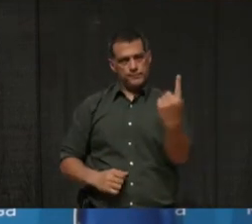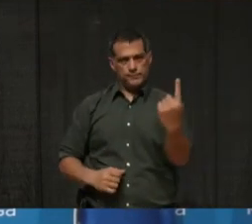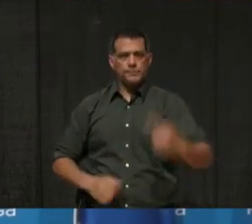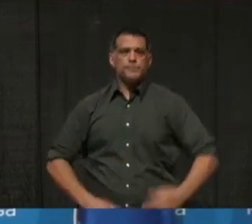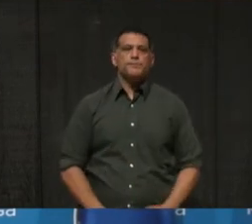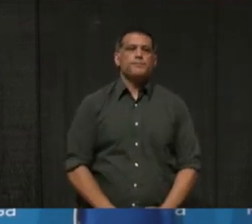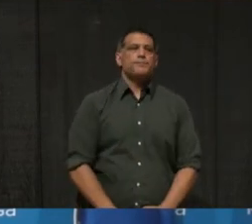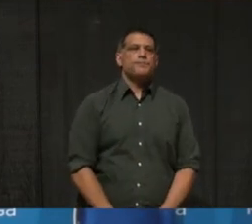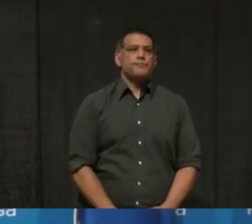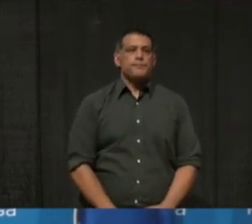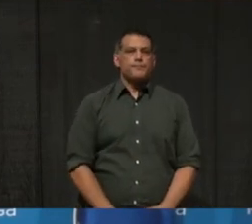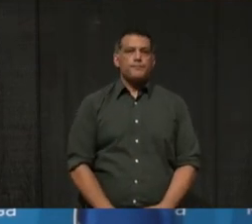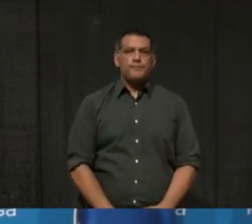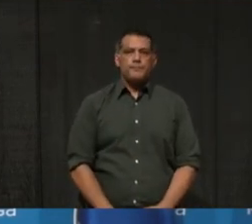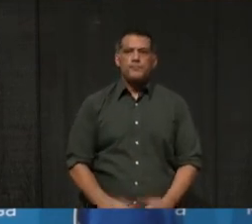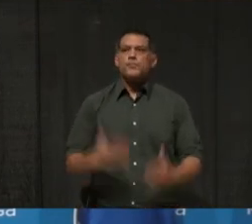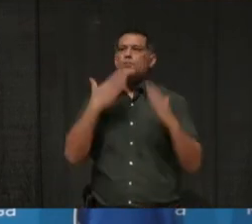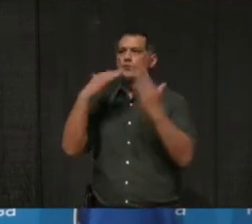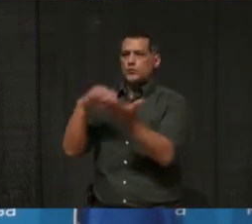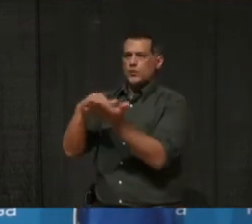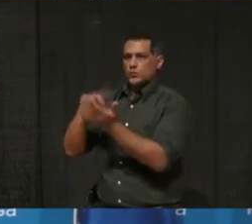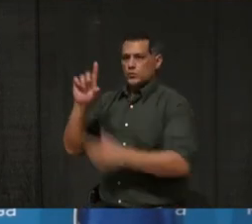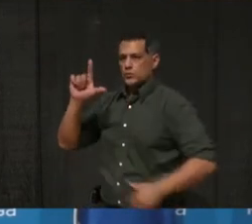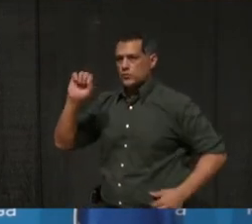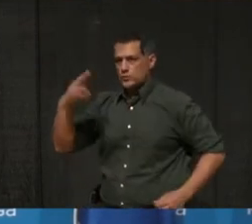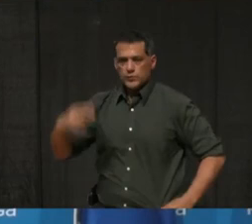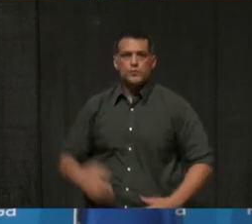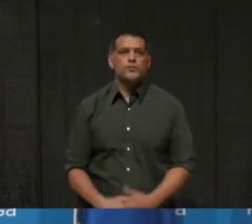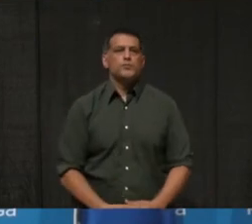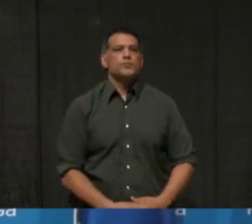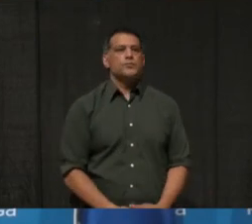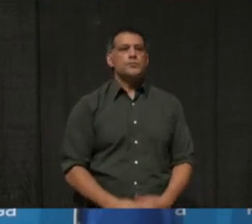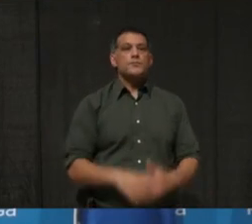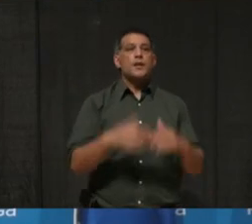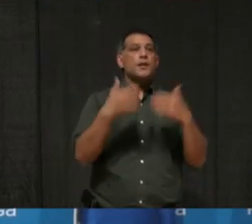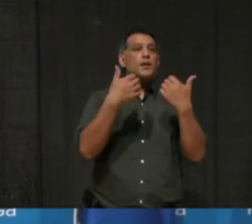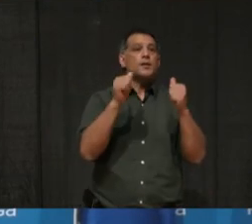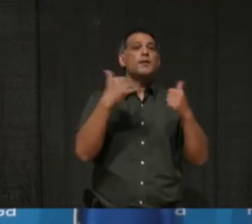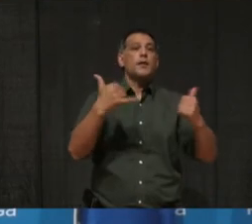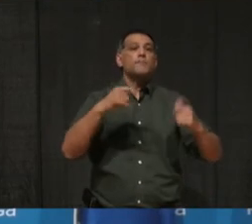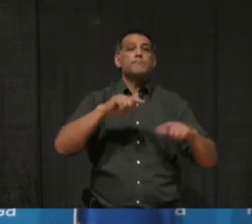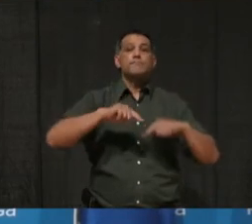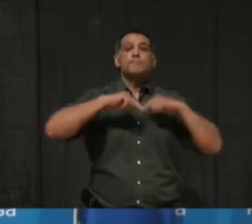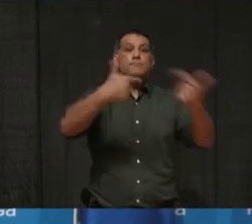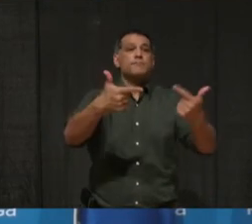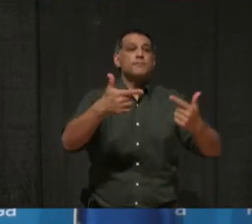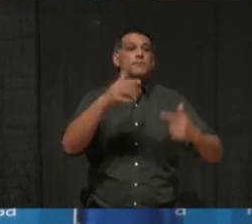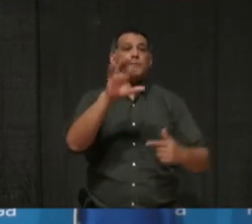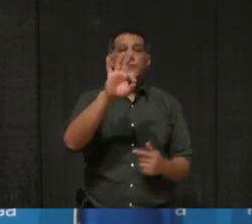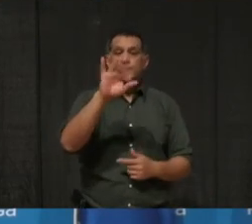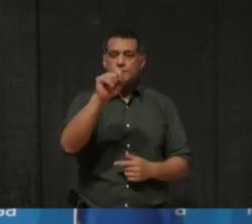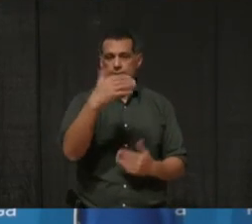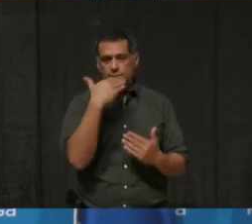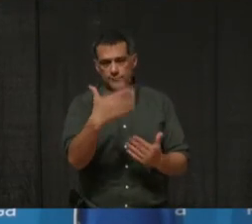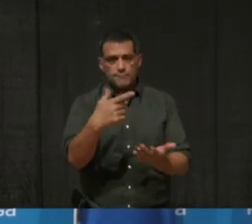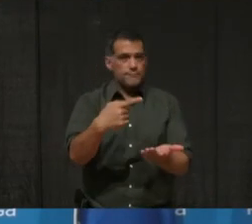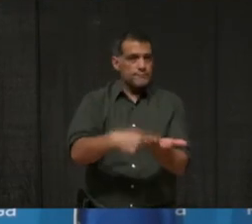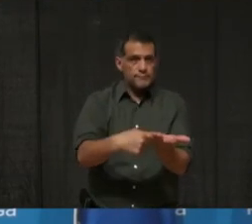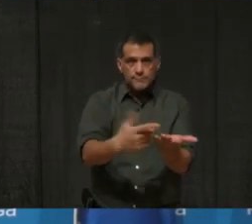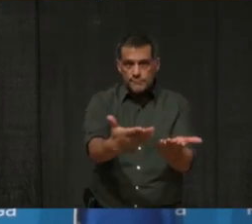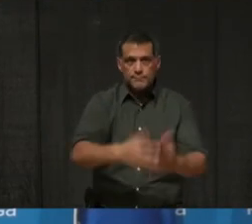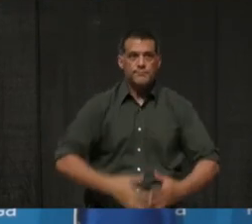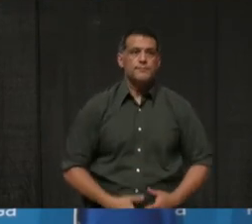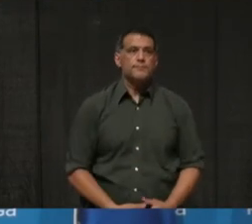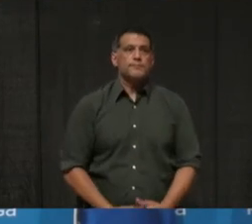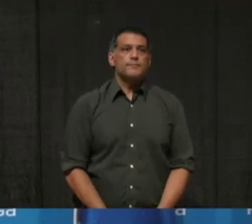Thank you, Dr. Lowe, and that is the end of the formal remarks, and we are all happy to take questions from the media. Thank you. Your